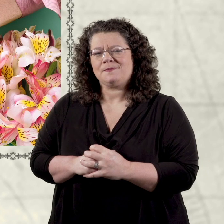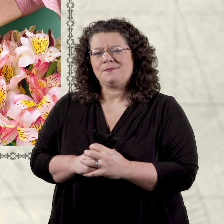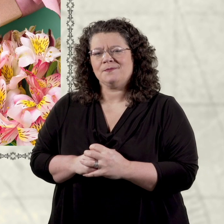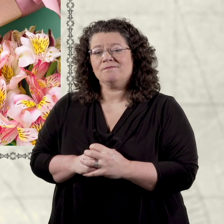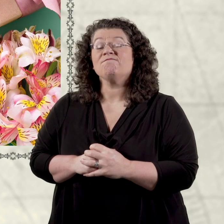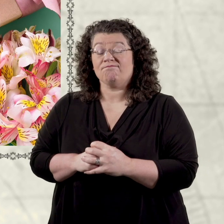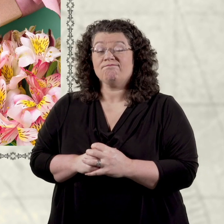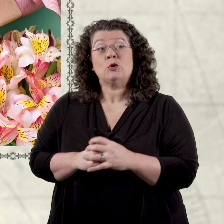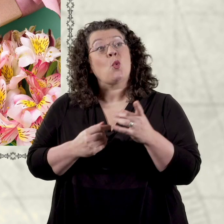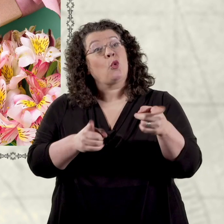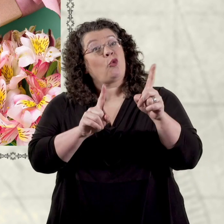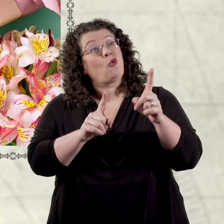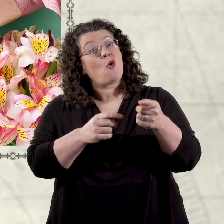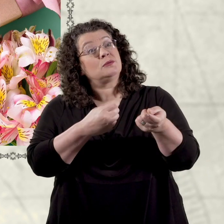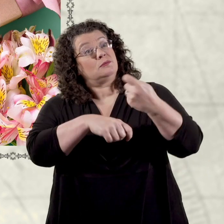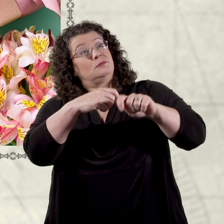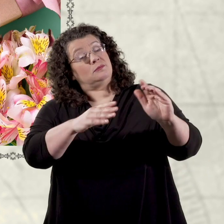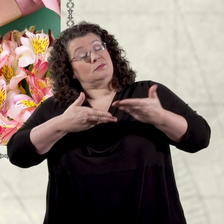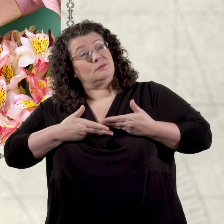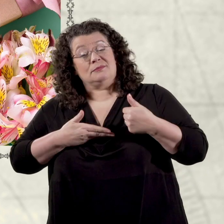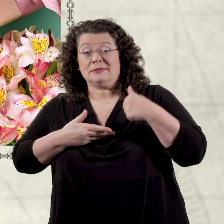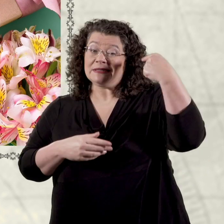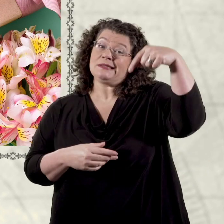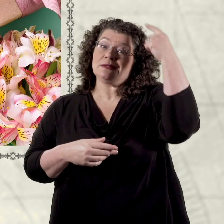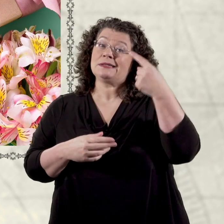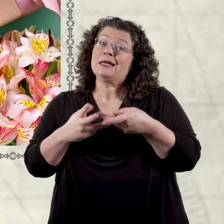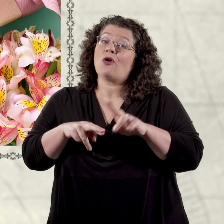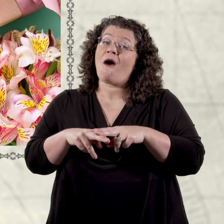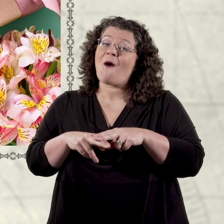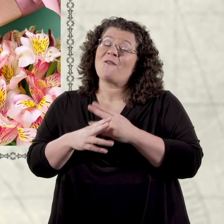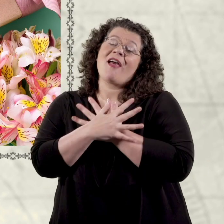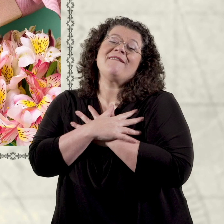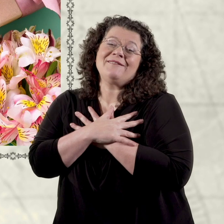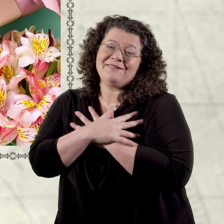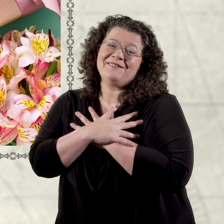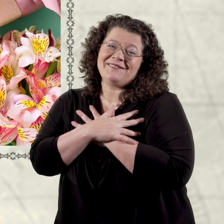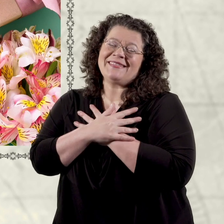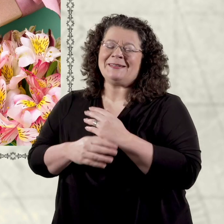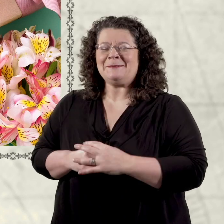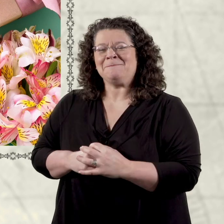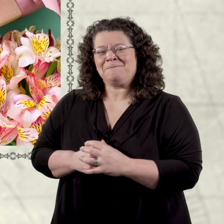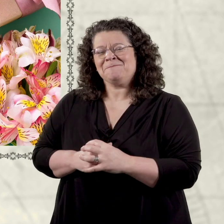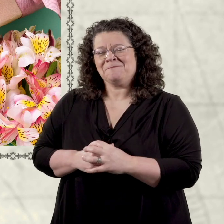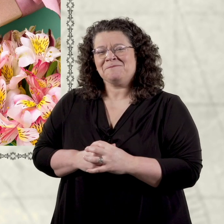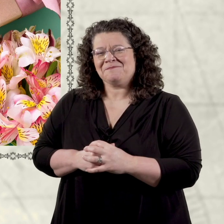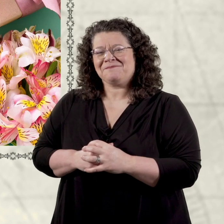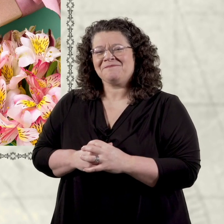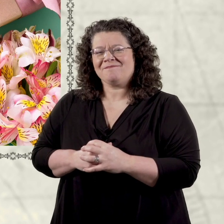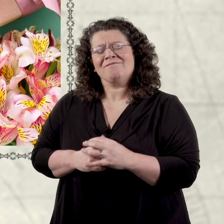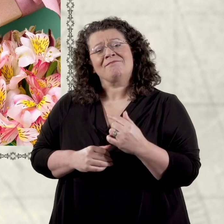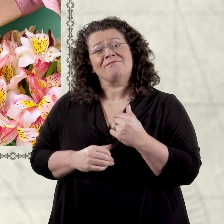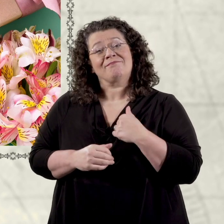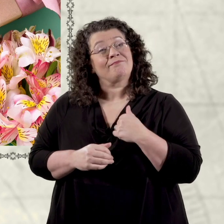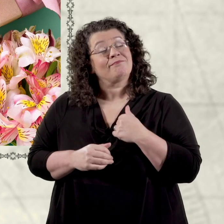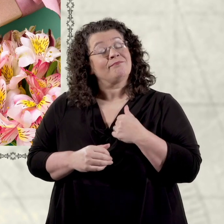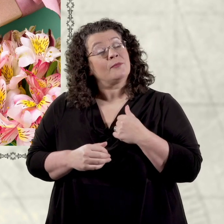And that is how God made me a saint, the saint of love. I gave my